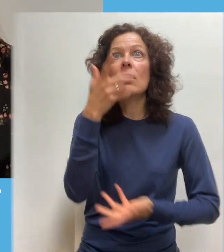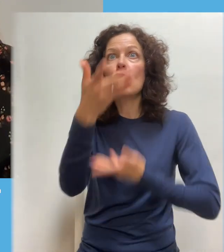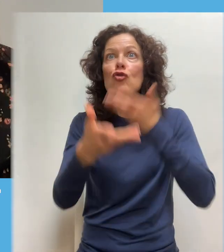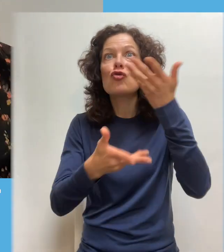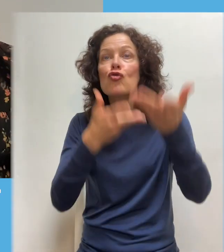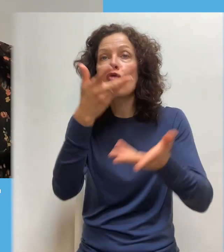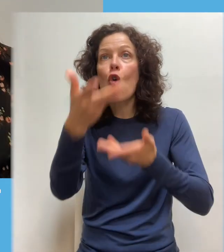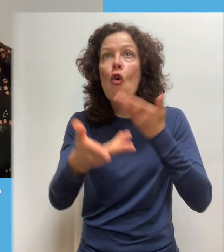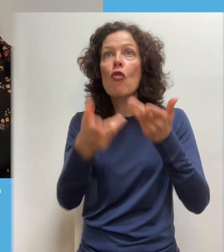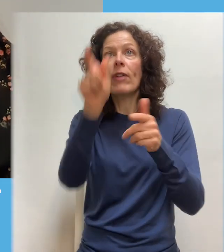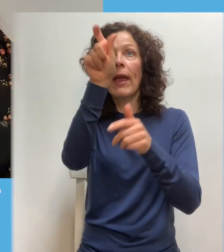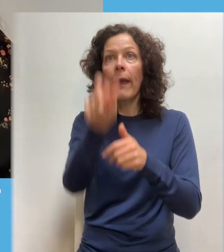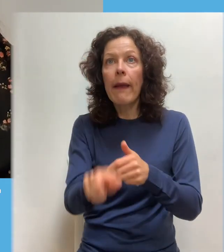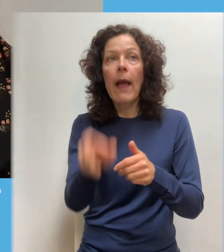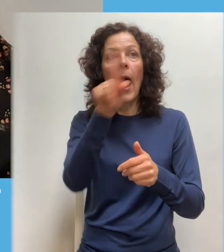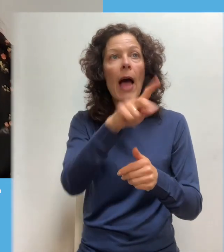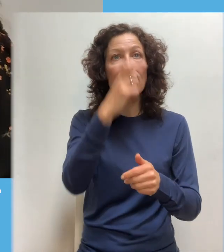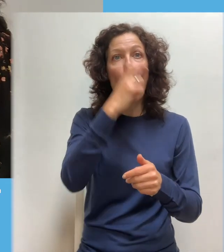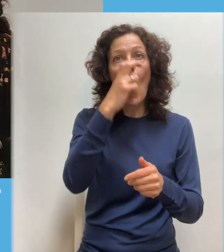people still telling